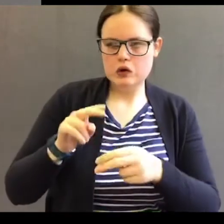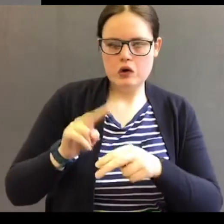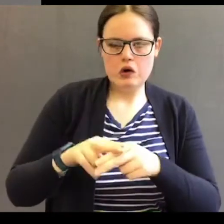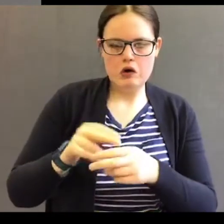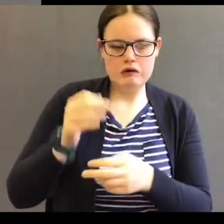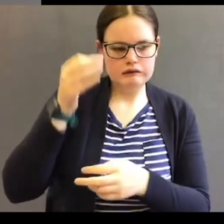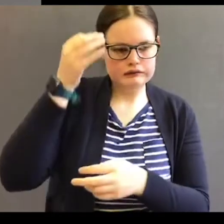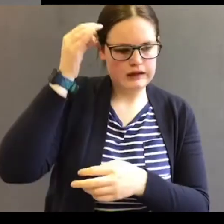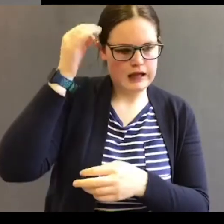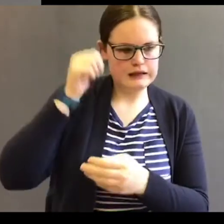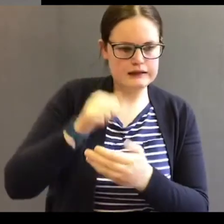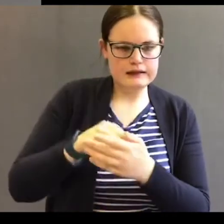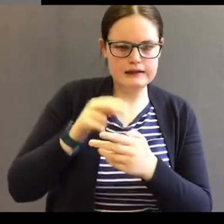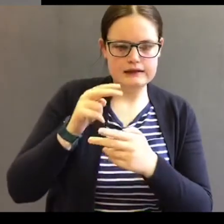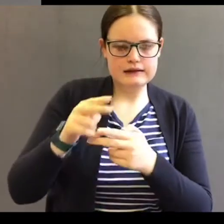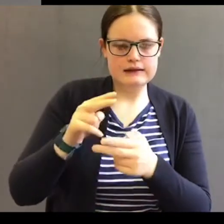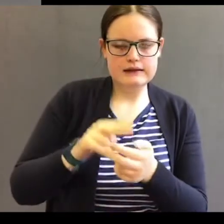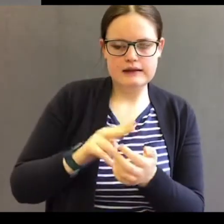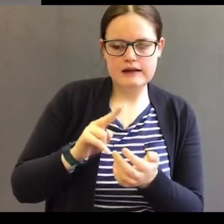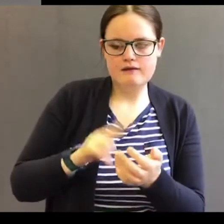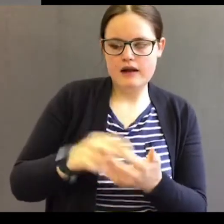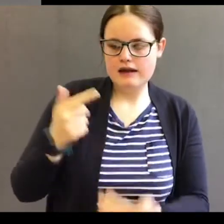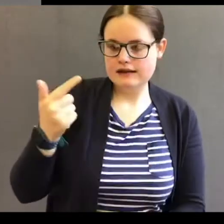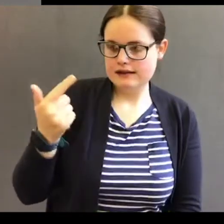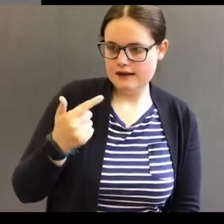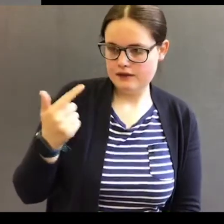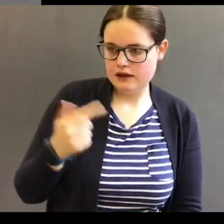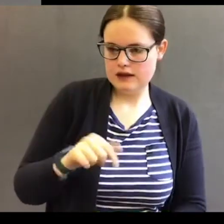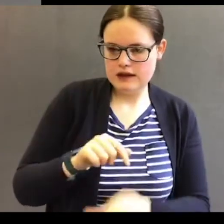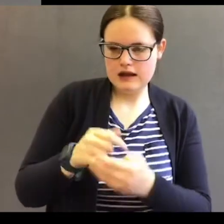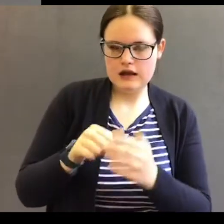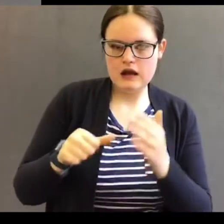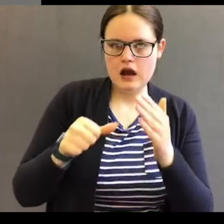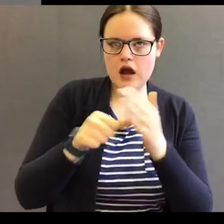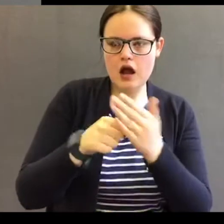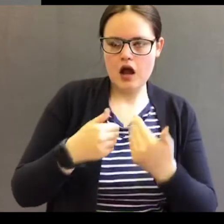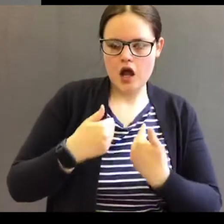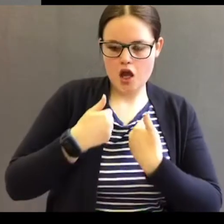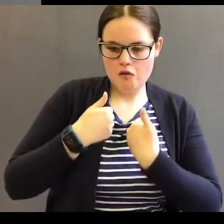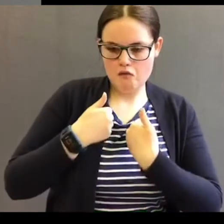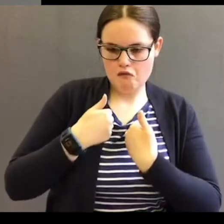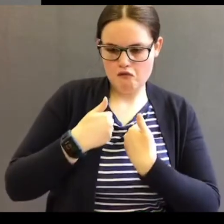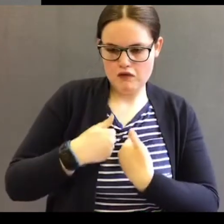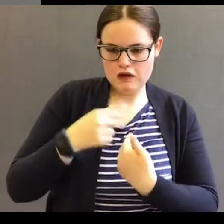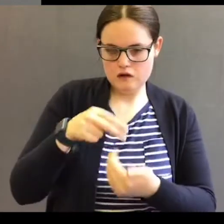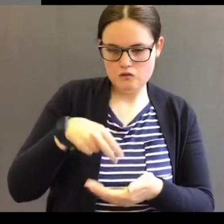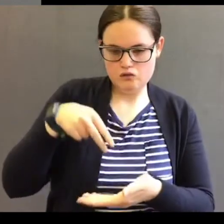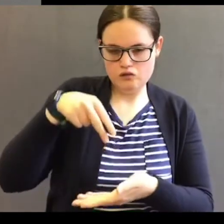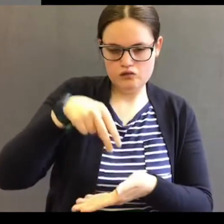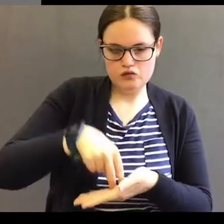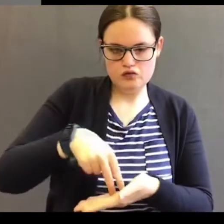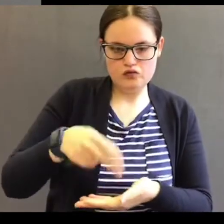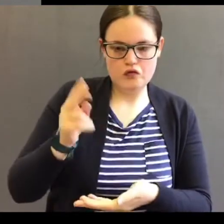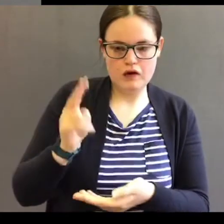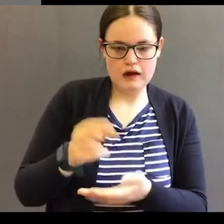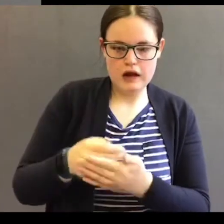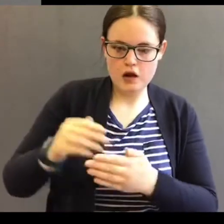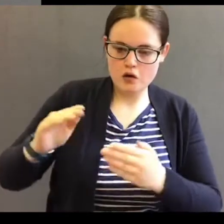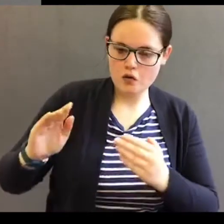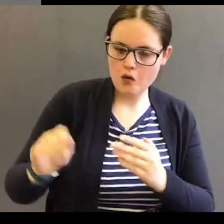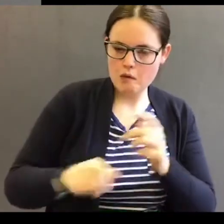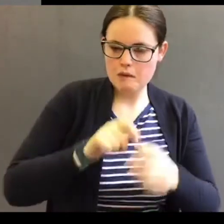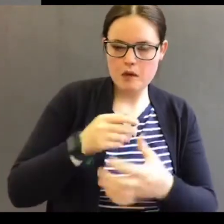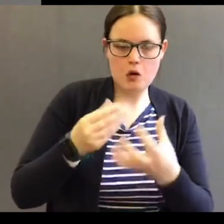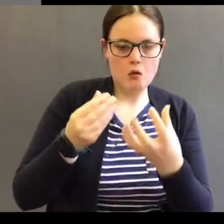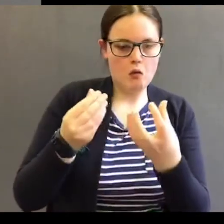of the Sanhedrin. We read in verse 17, "Then the high priest rose up and all